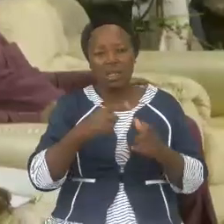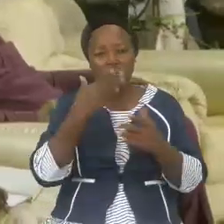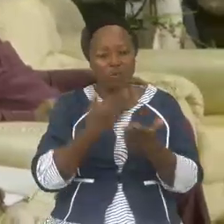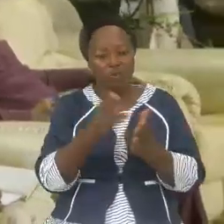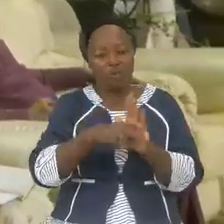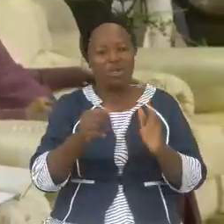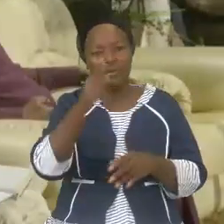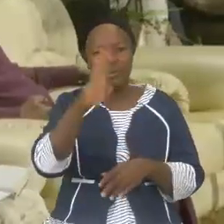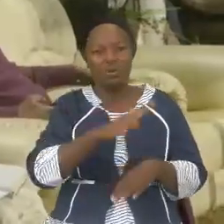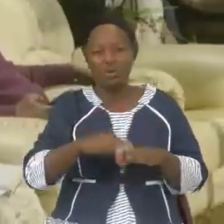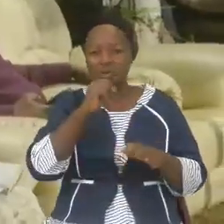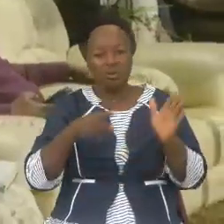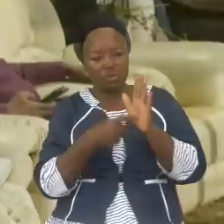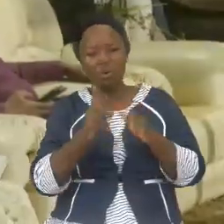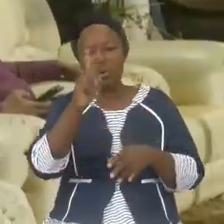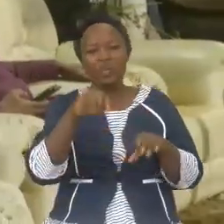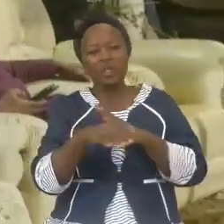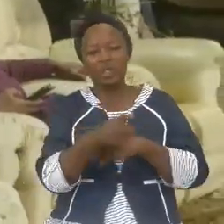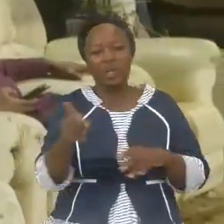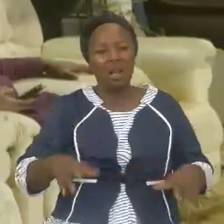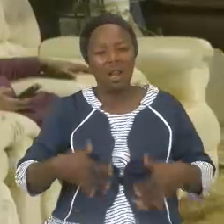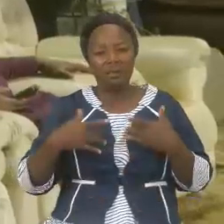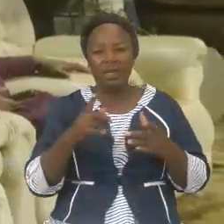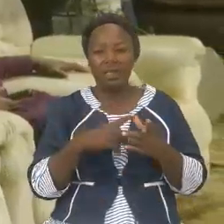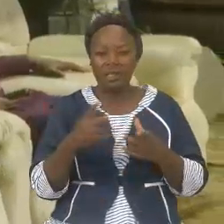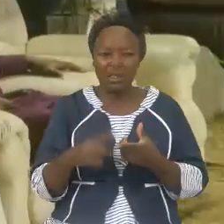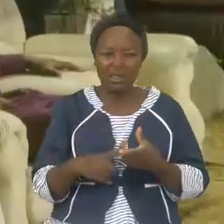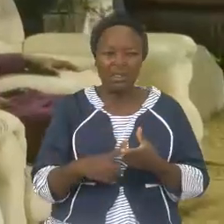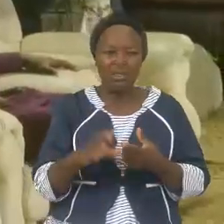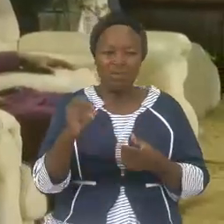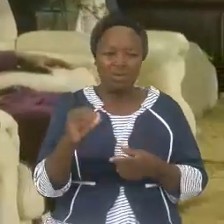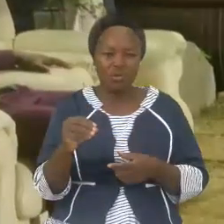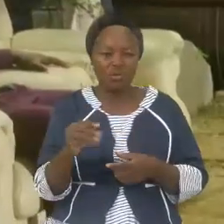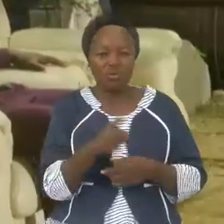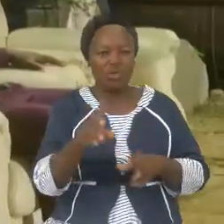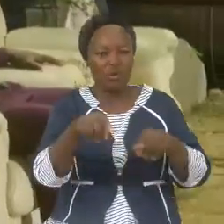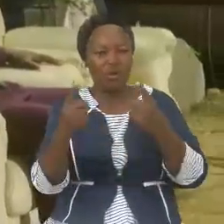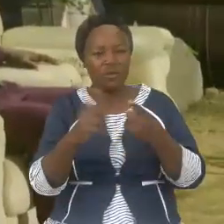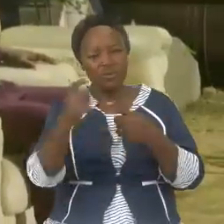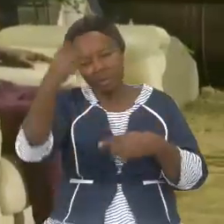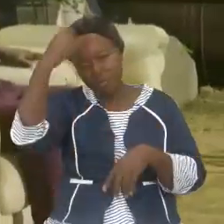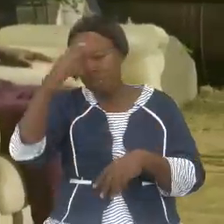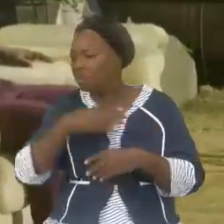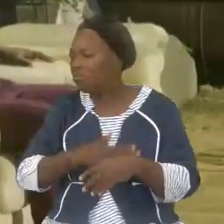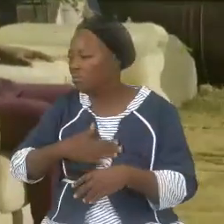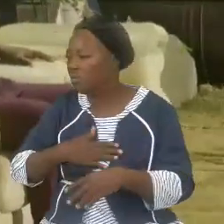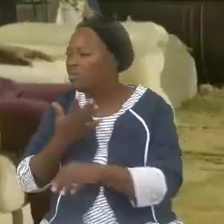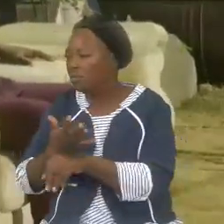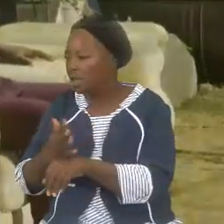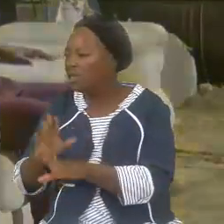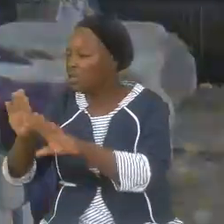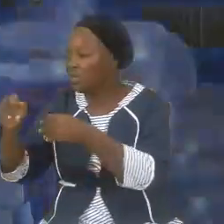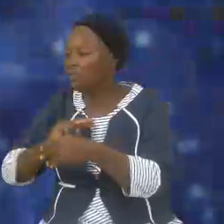God did not show up in their lives. And so they went to the wise. They said, give us of your